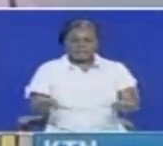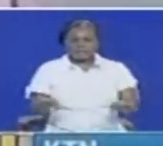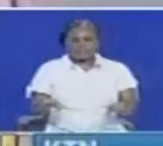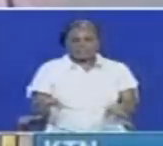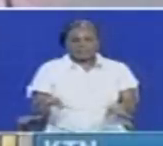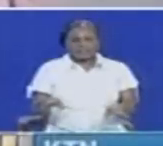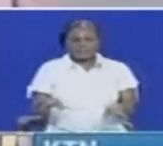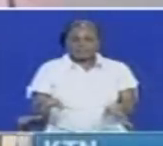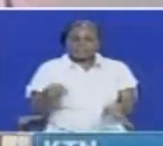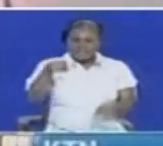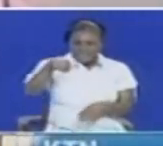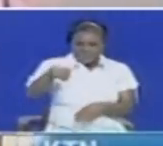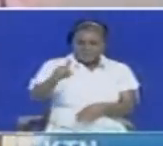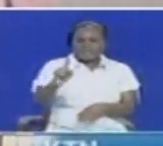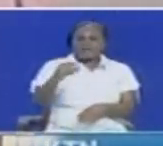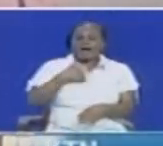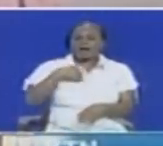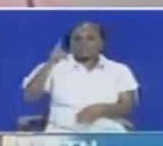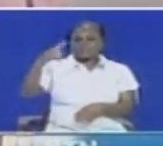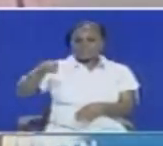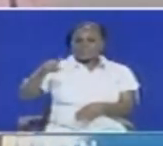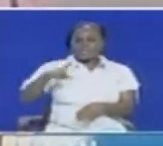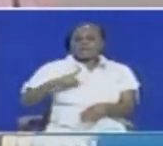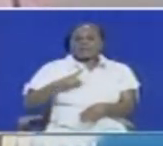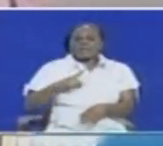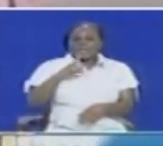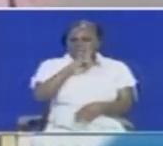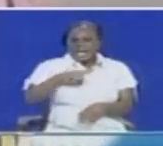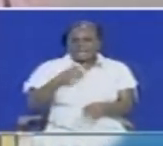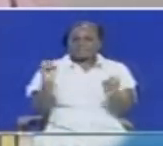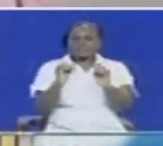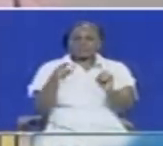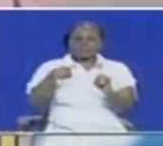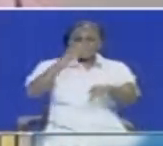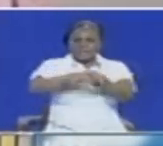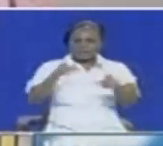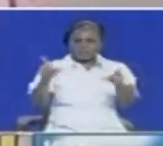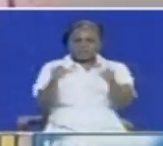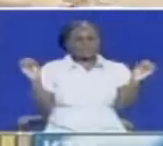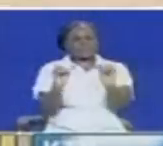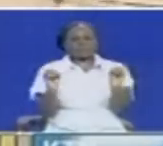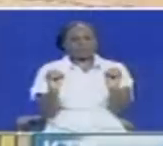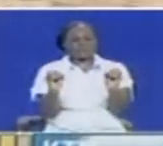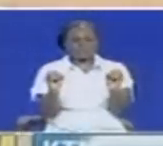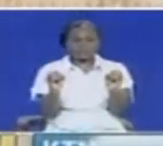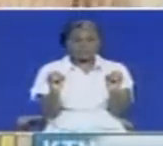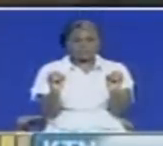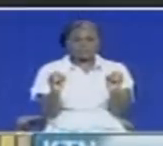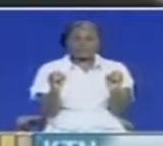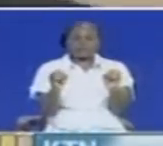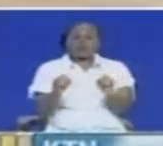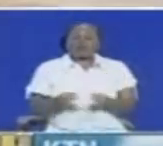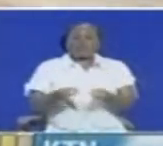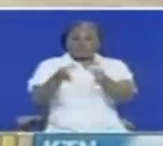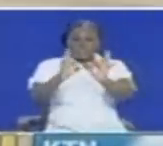Na ni utoke kwa sababu wao wamepewa kibali. Sisi kwa bahati mbaya au bahati nzuri tulikuwa hatujapata vibali ambapo hilo pia ni jukumu la serikali. The apparent official